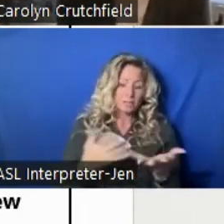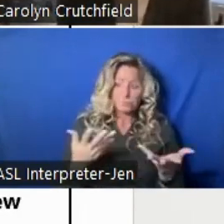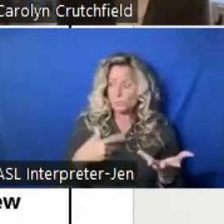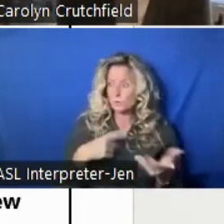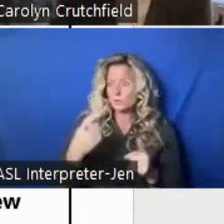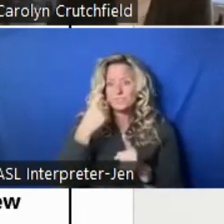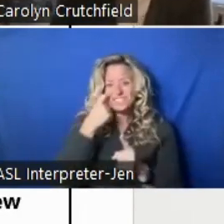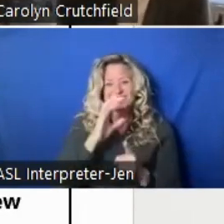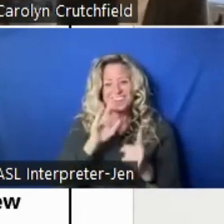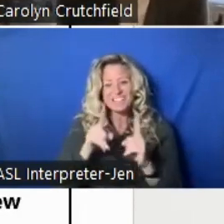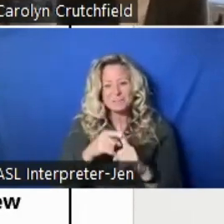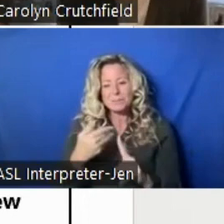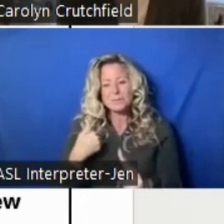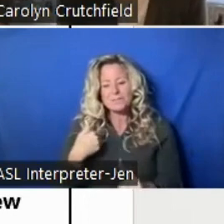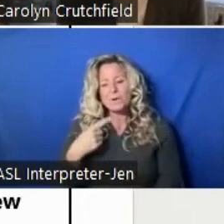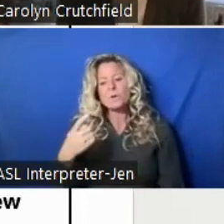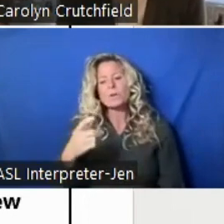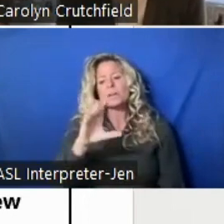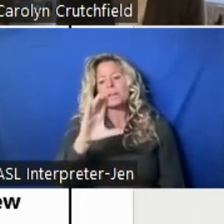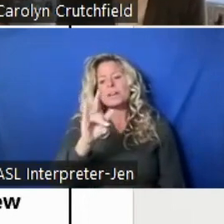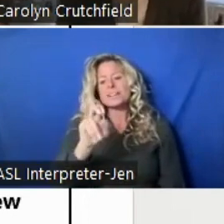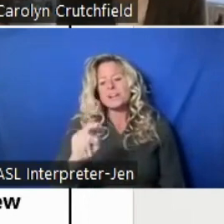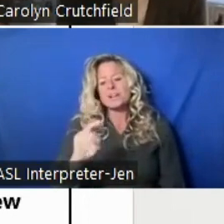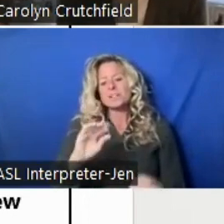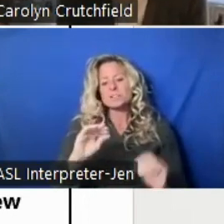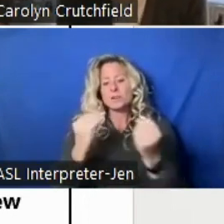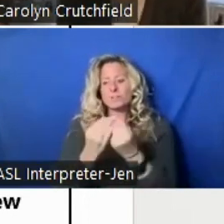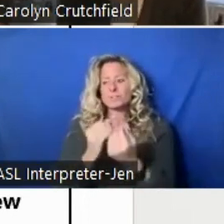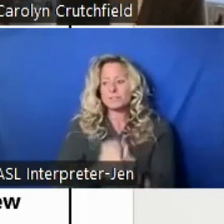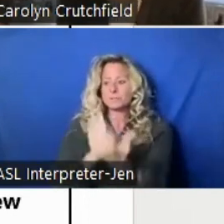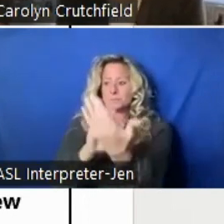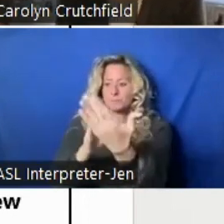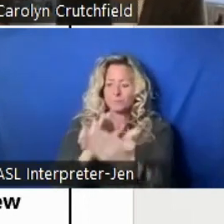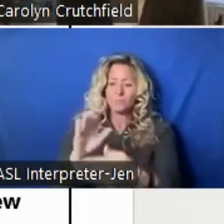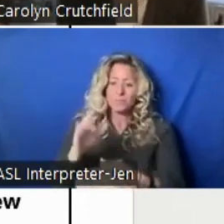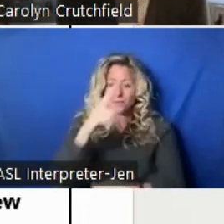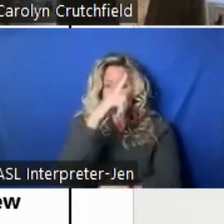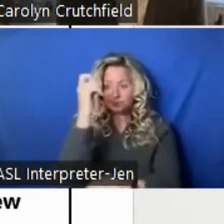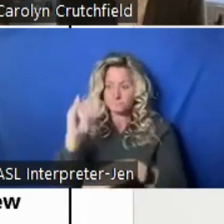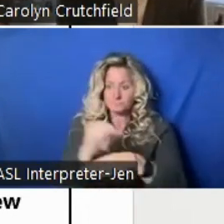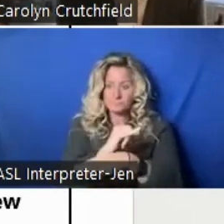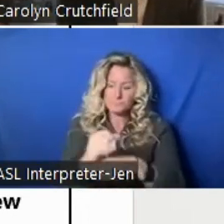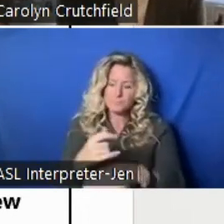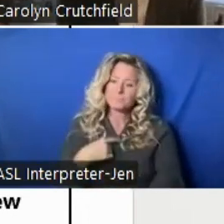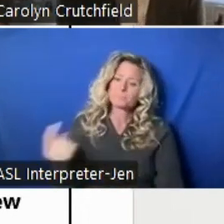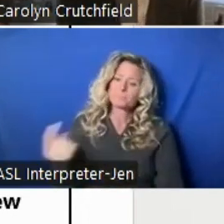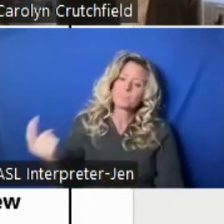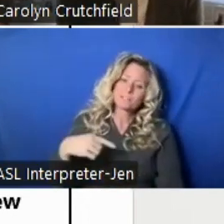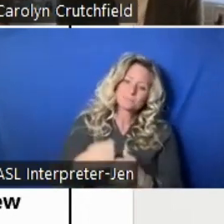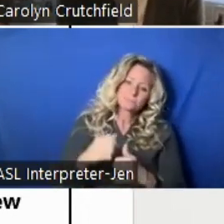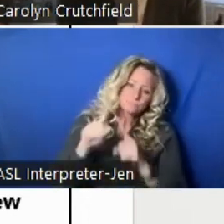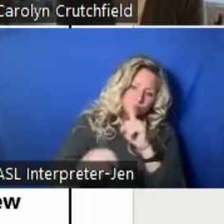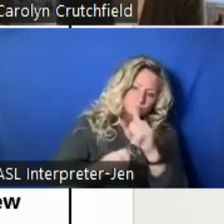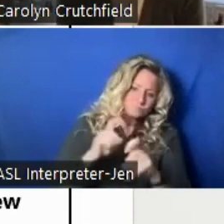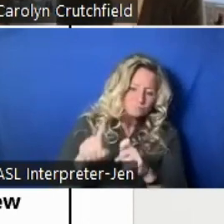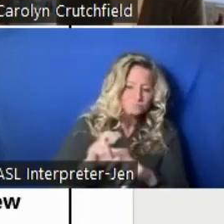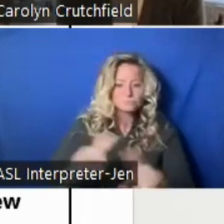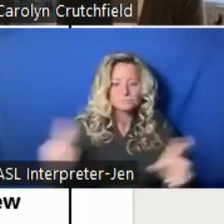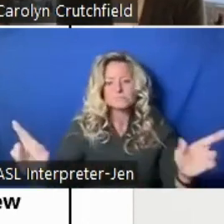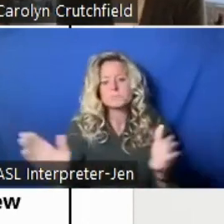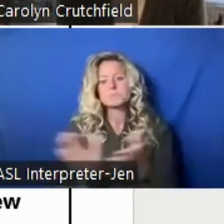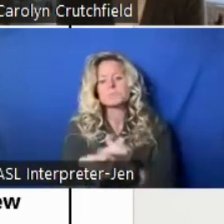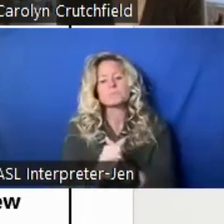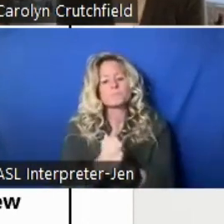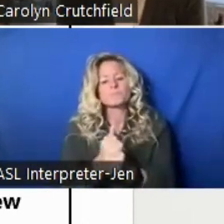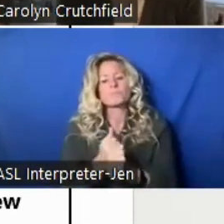were just talking about. If you come into Carolyn's office and you want a summer internship, you need to come with questions and